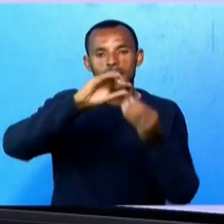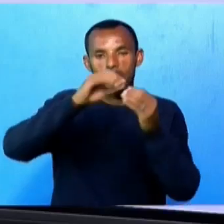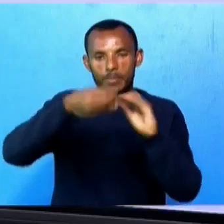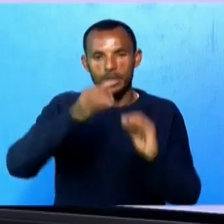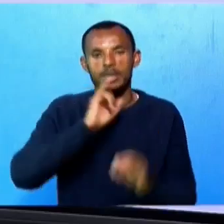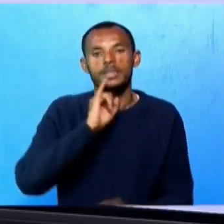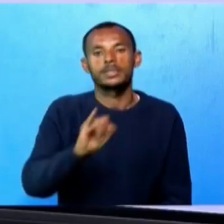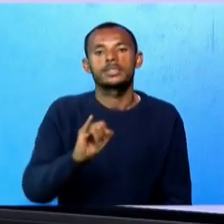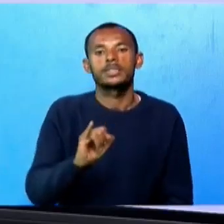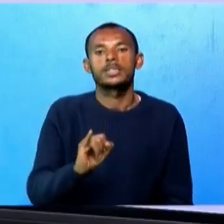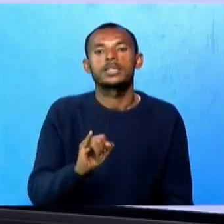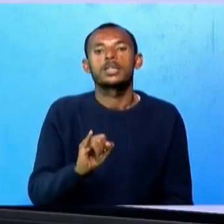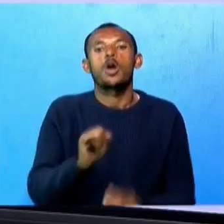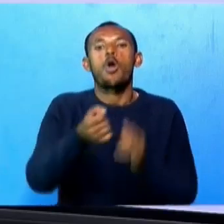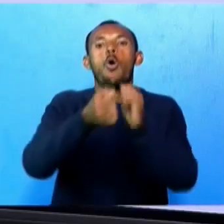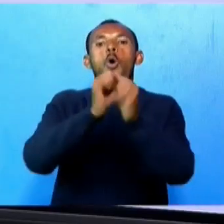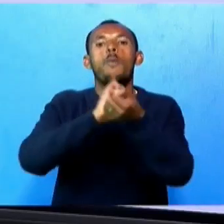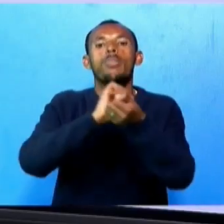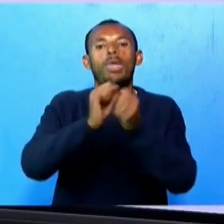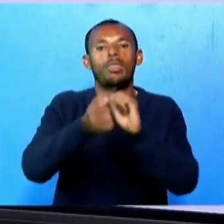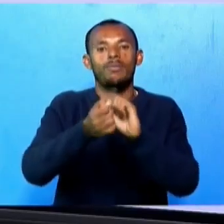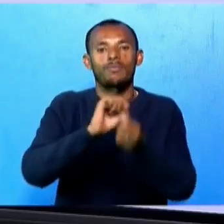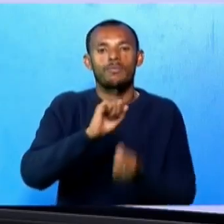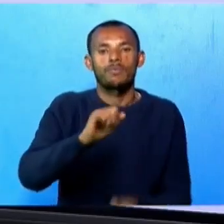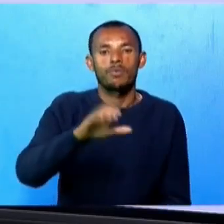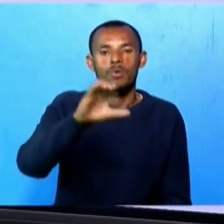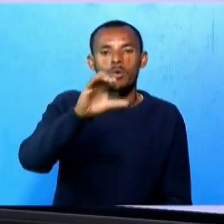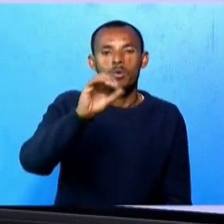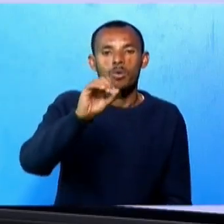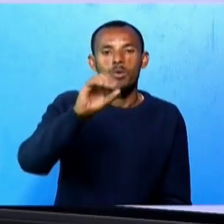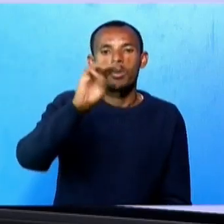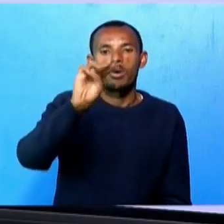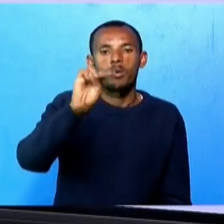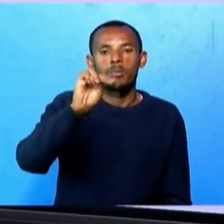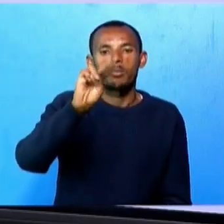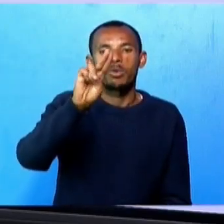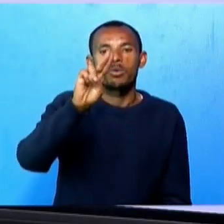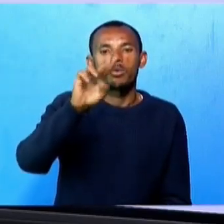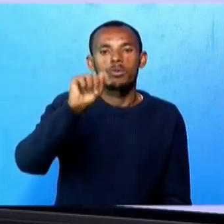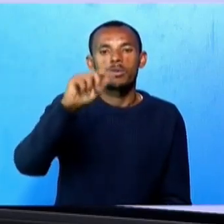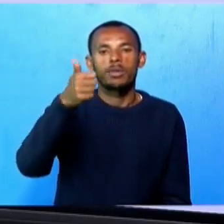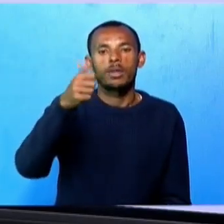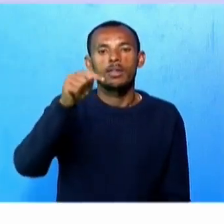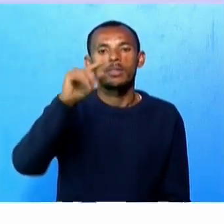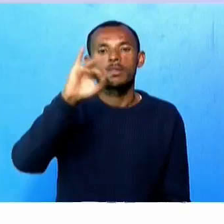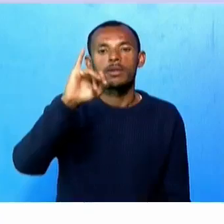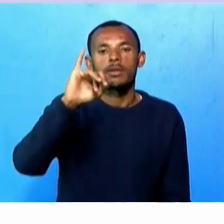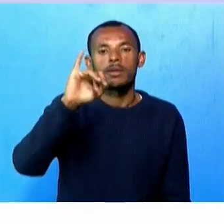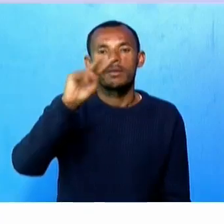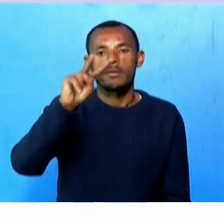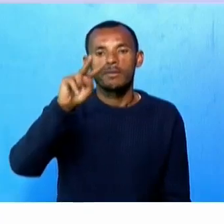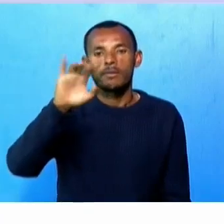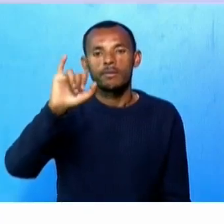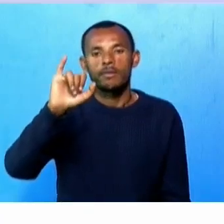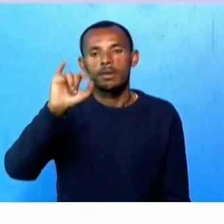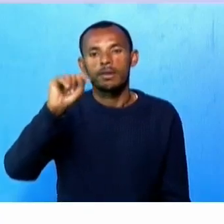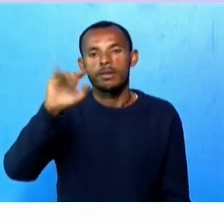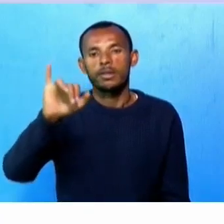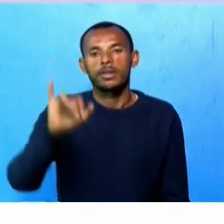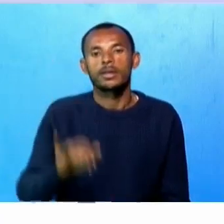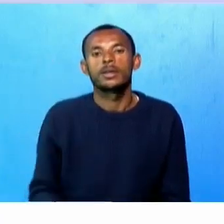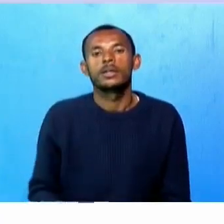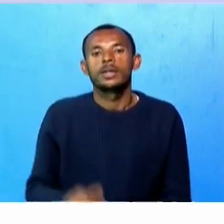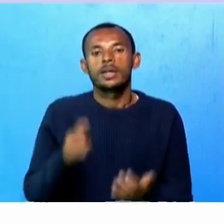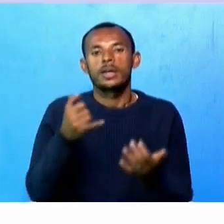is commutativity, right? Commutativity means a property satisfying this form,